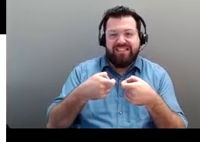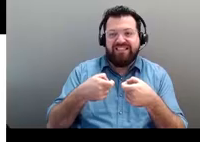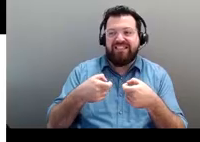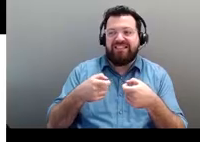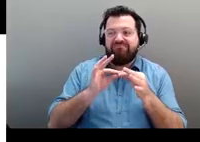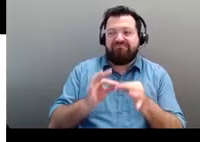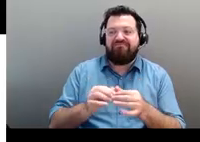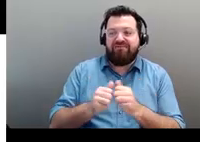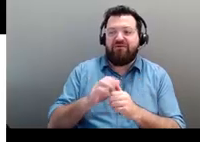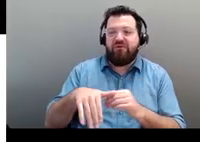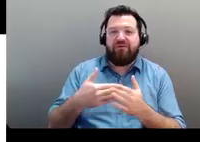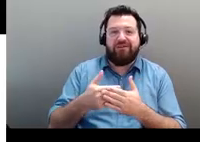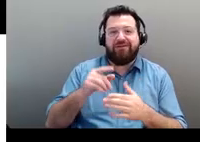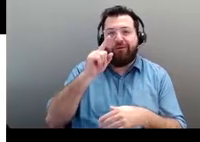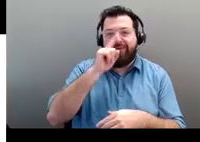neural networks.